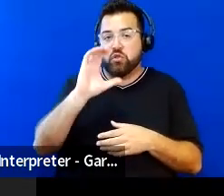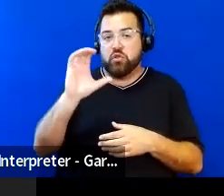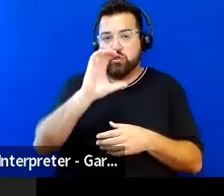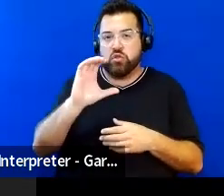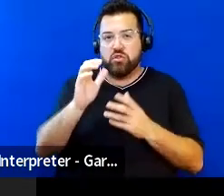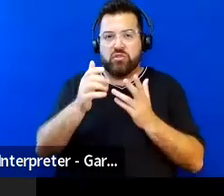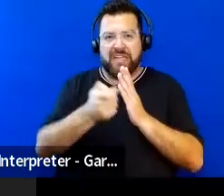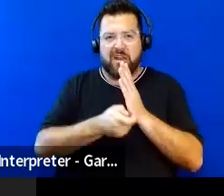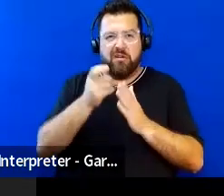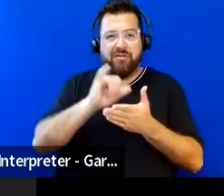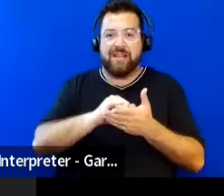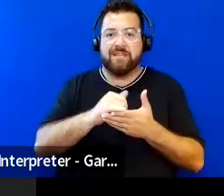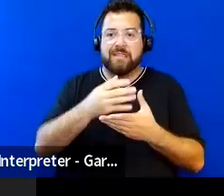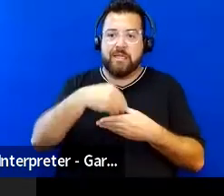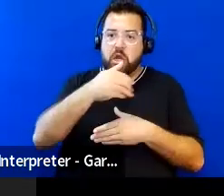pages.